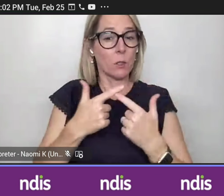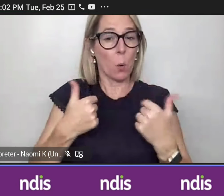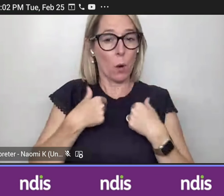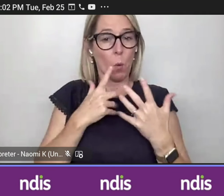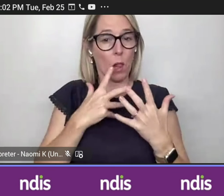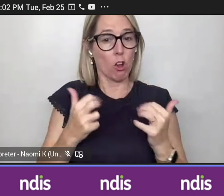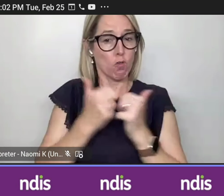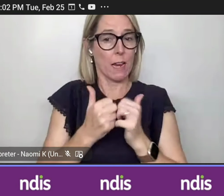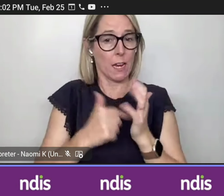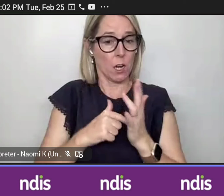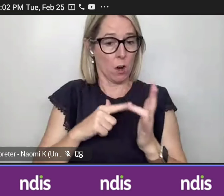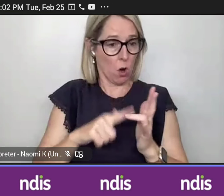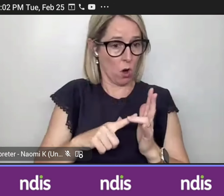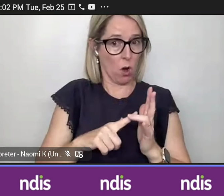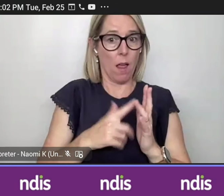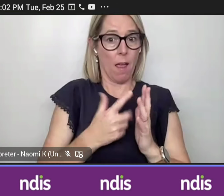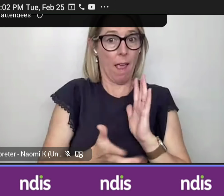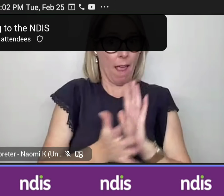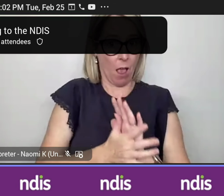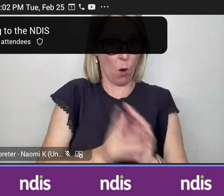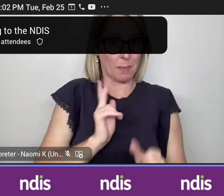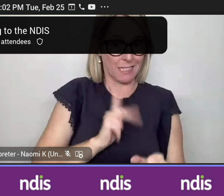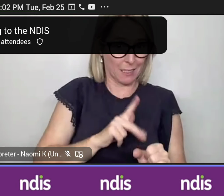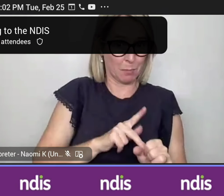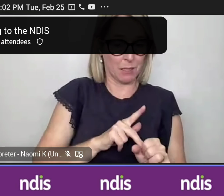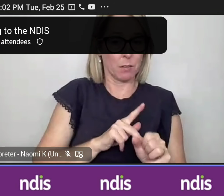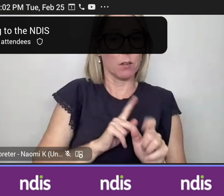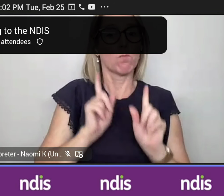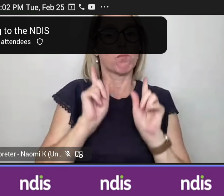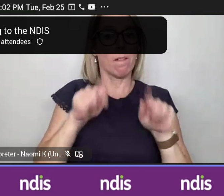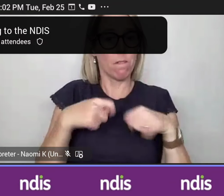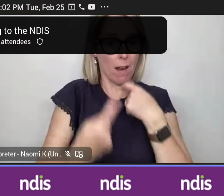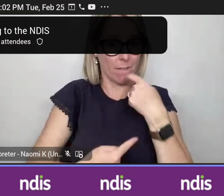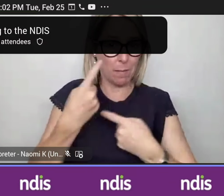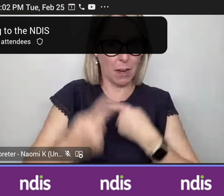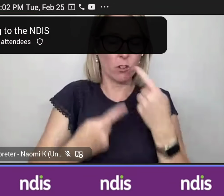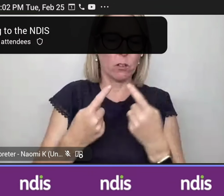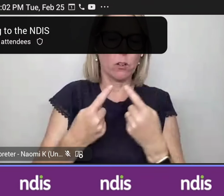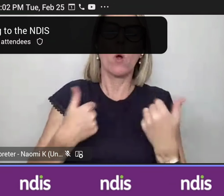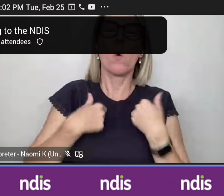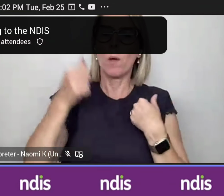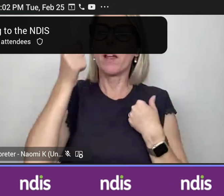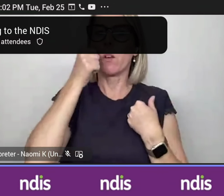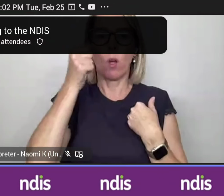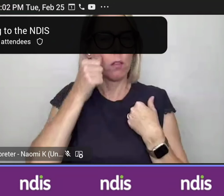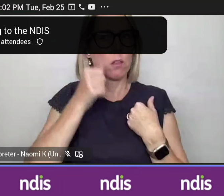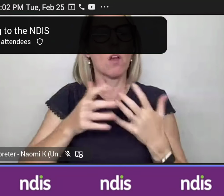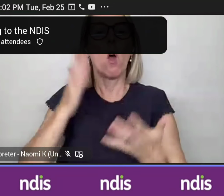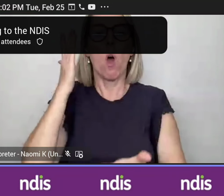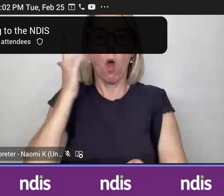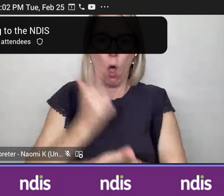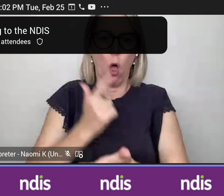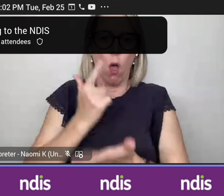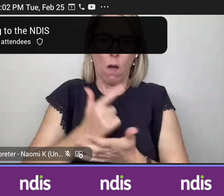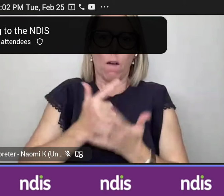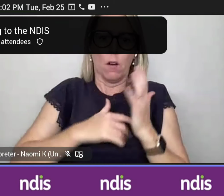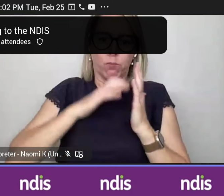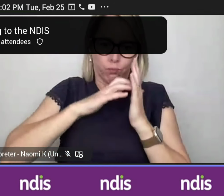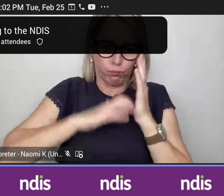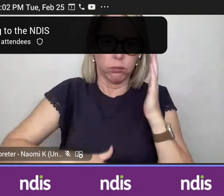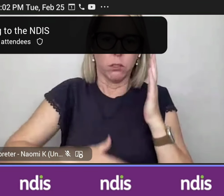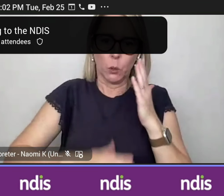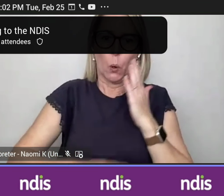information. So we know that there will be many areas that we will need to work through with participants to